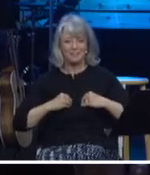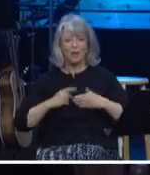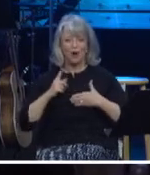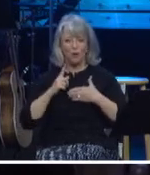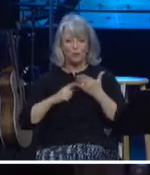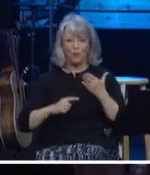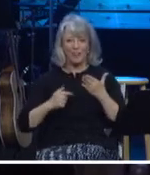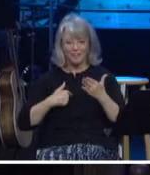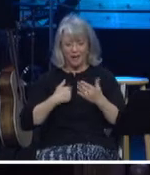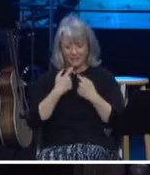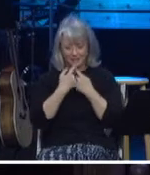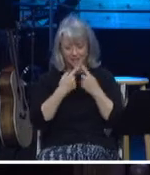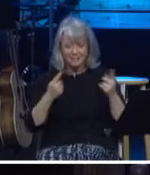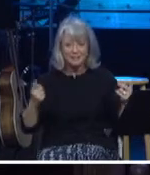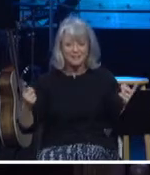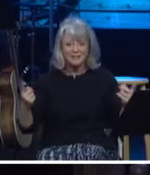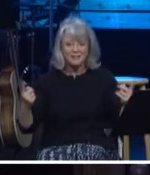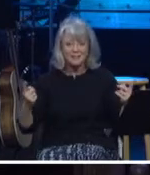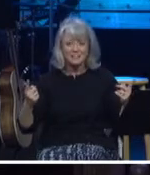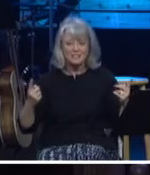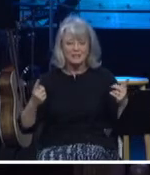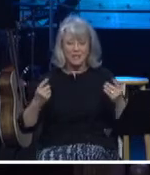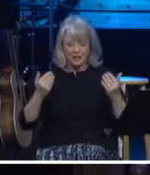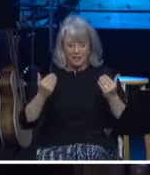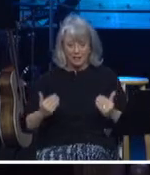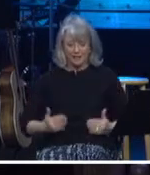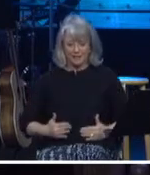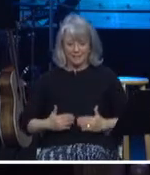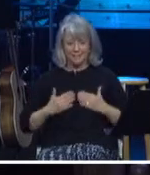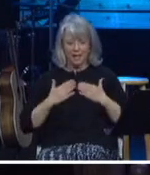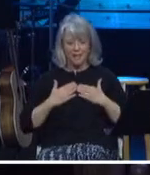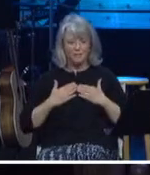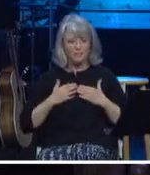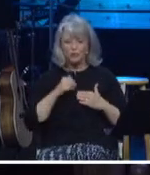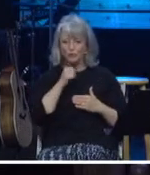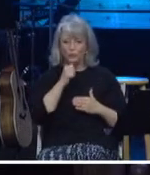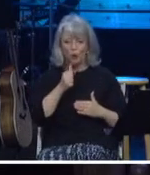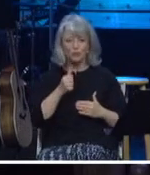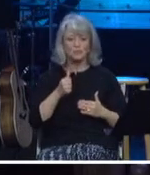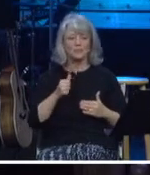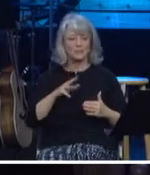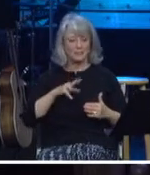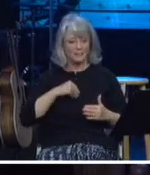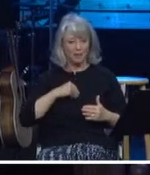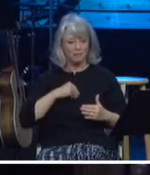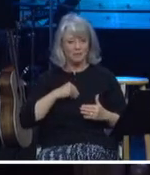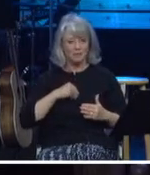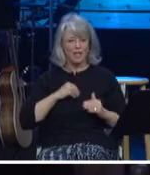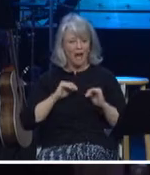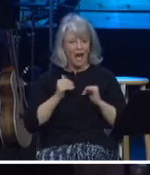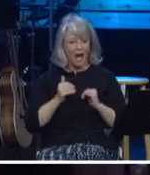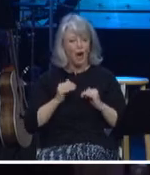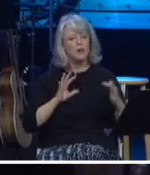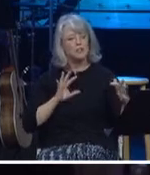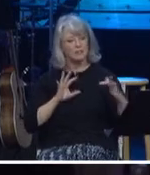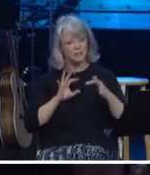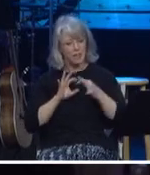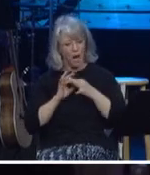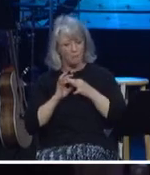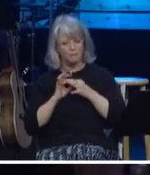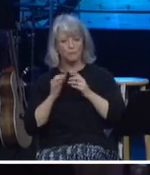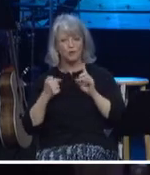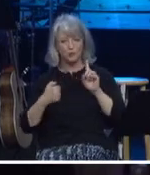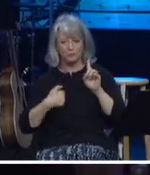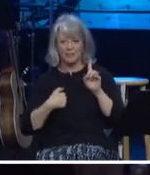You're unwilling to receive this life by coming to me. Coming to me.